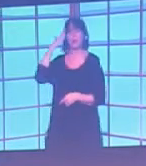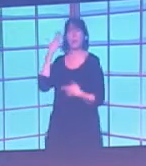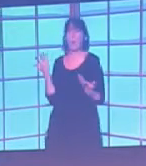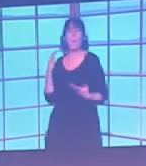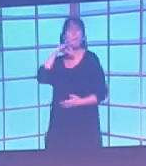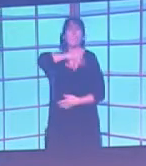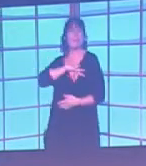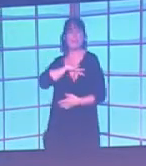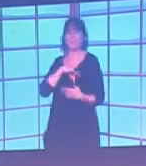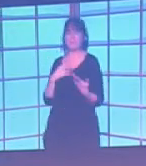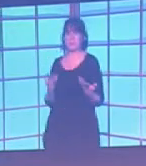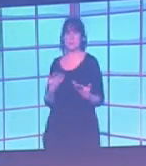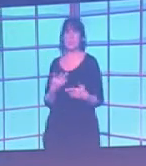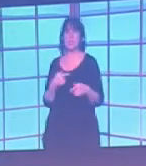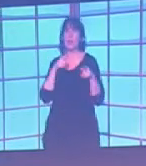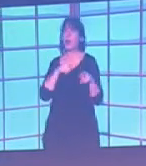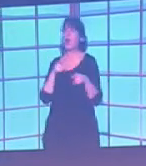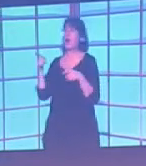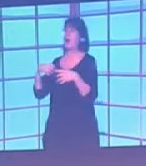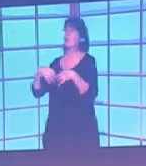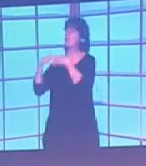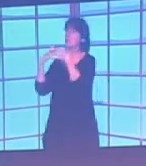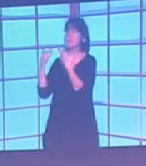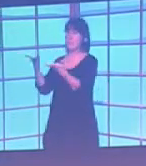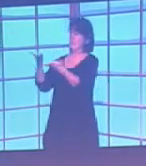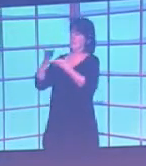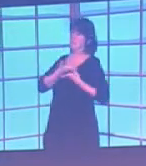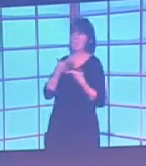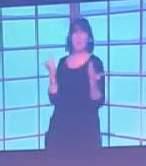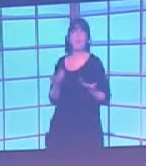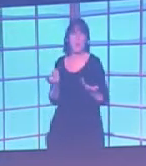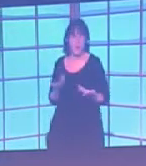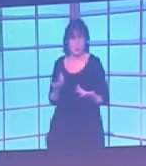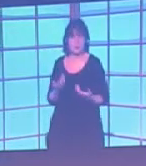group for them? For the clubs? Yes.